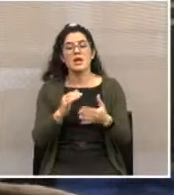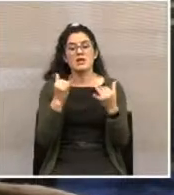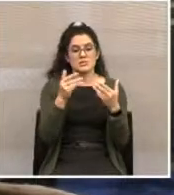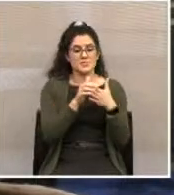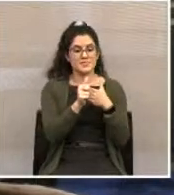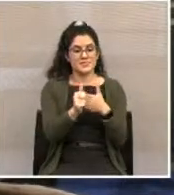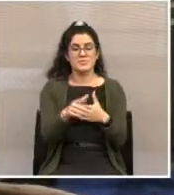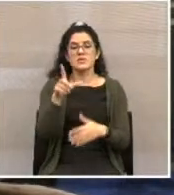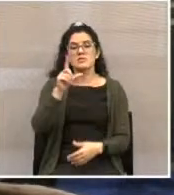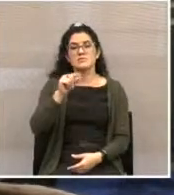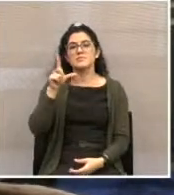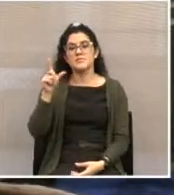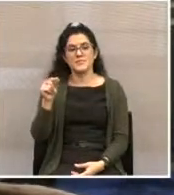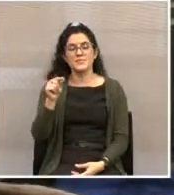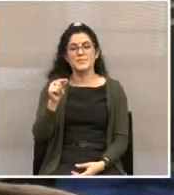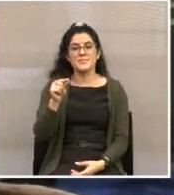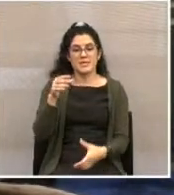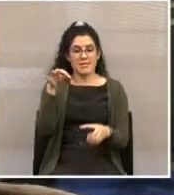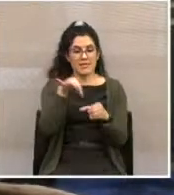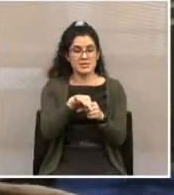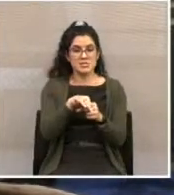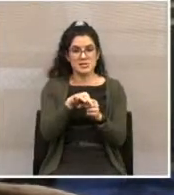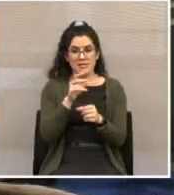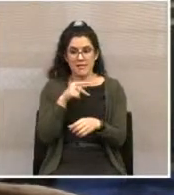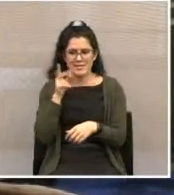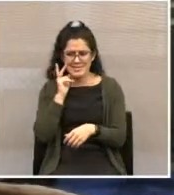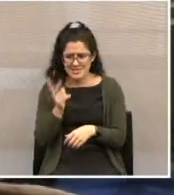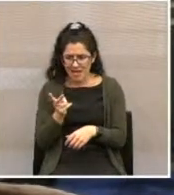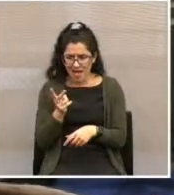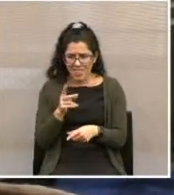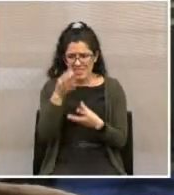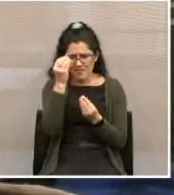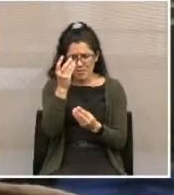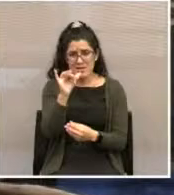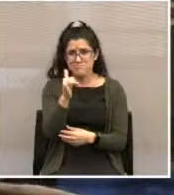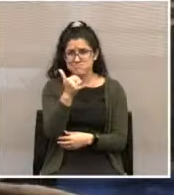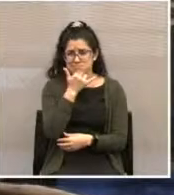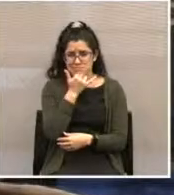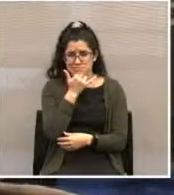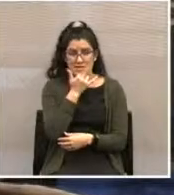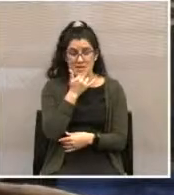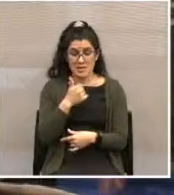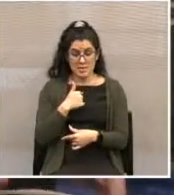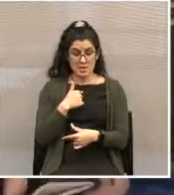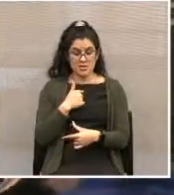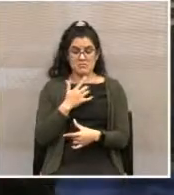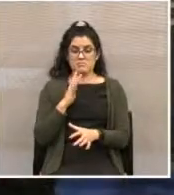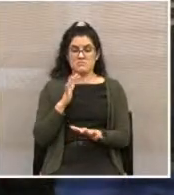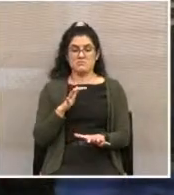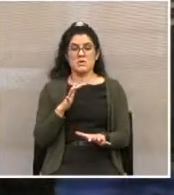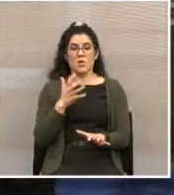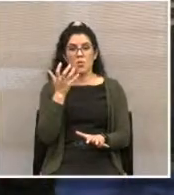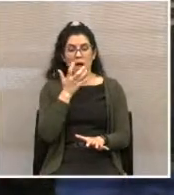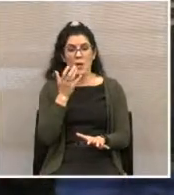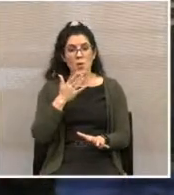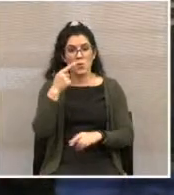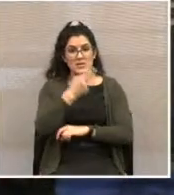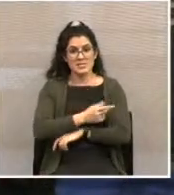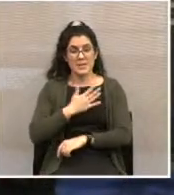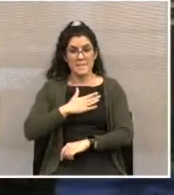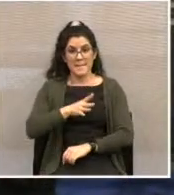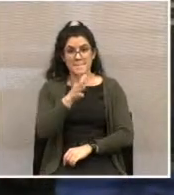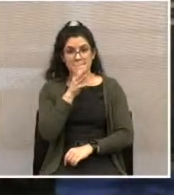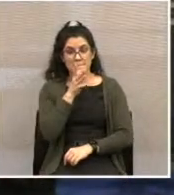into the 2020 election, and I was seeing the rise of disinformation, nothing was more troubling to me than one day when my mother,